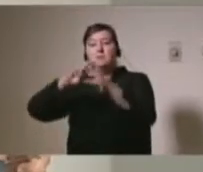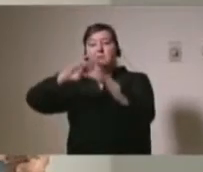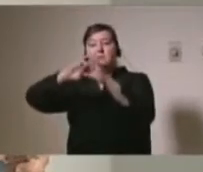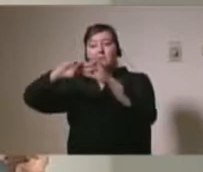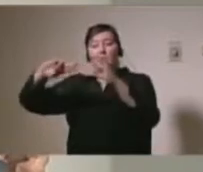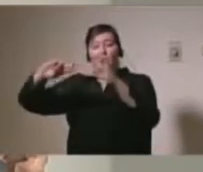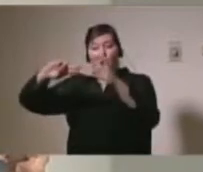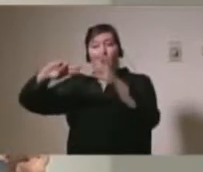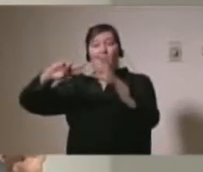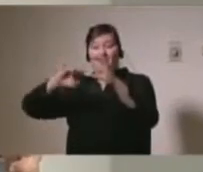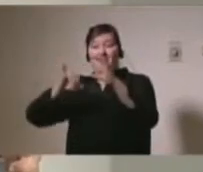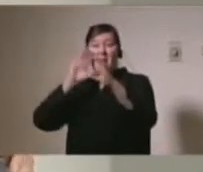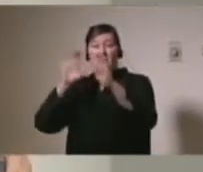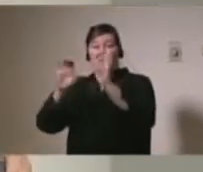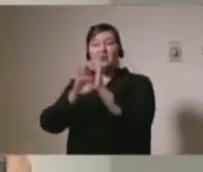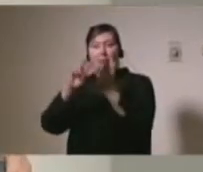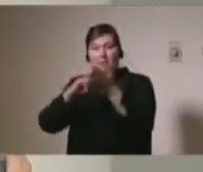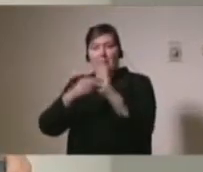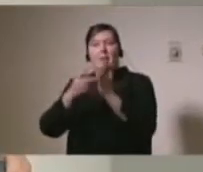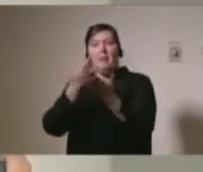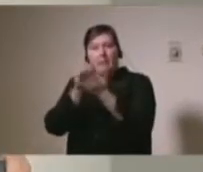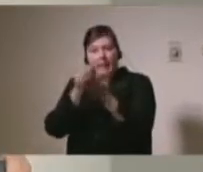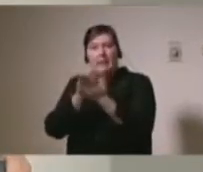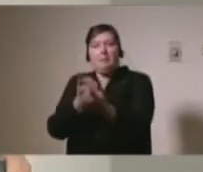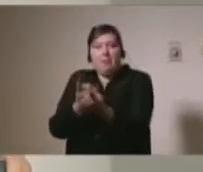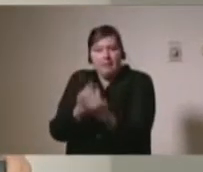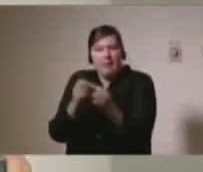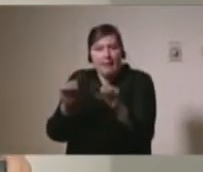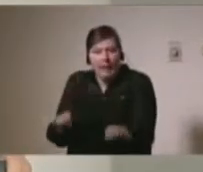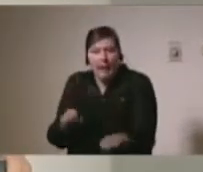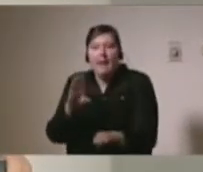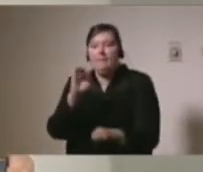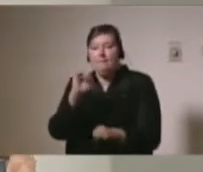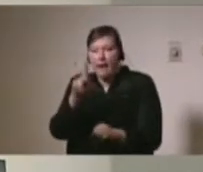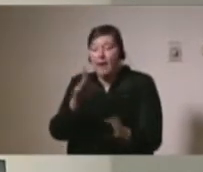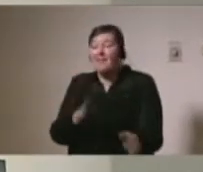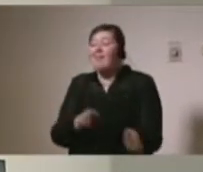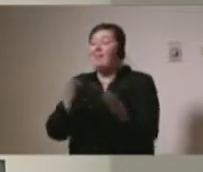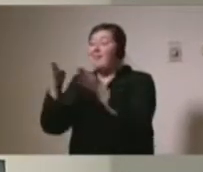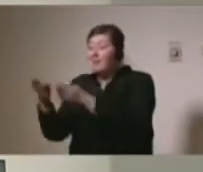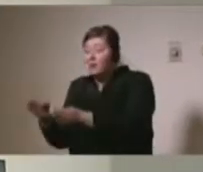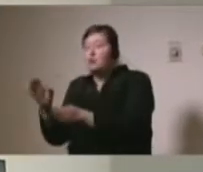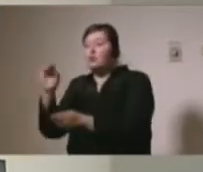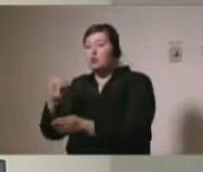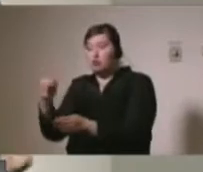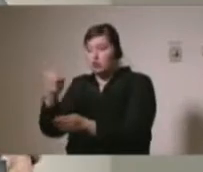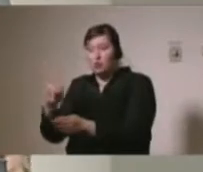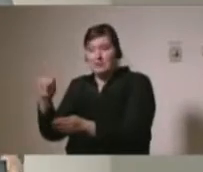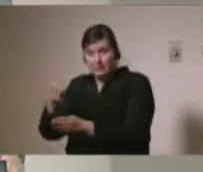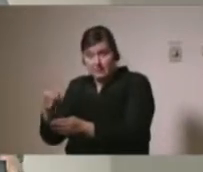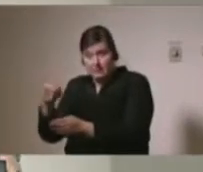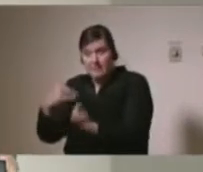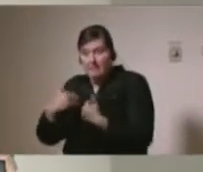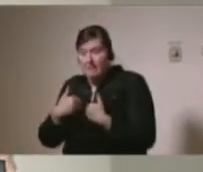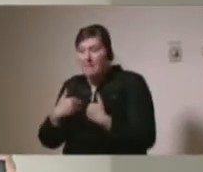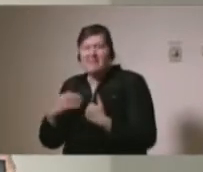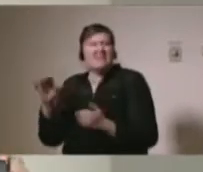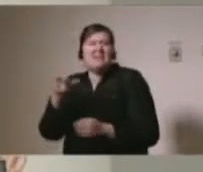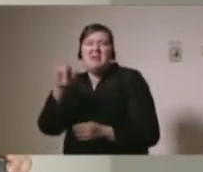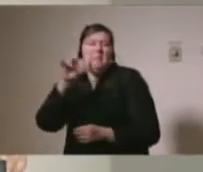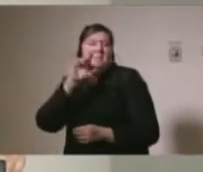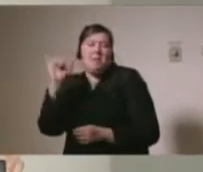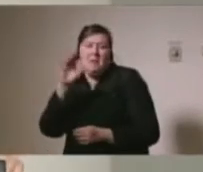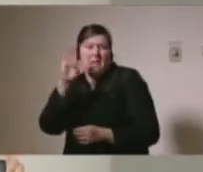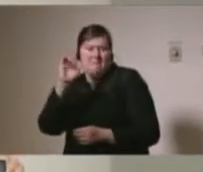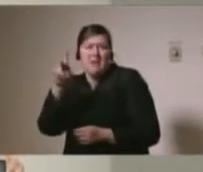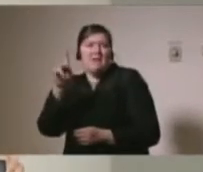the consulting rooms for insurance, for example, the same way as the banks do.